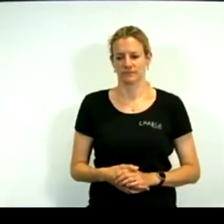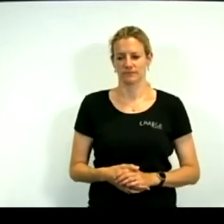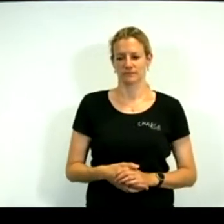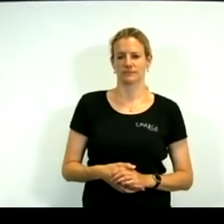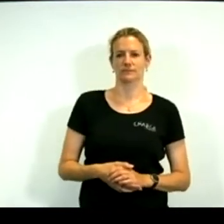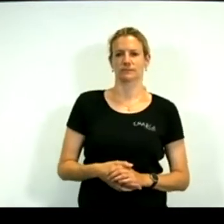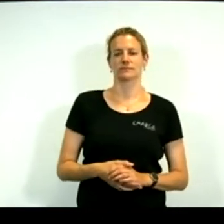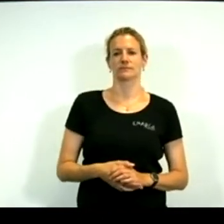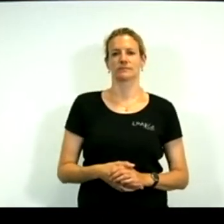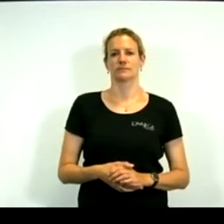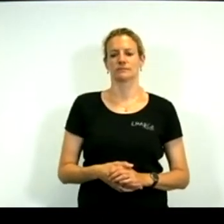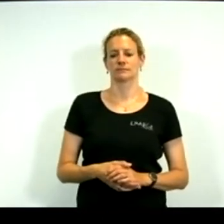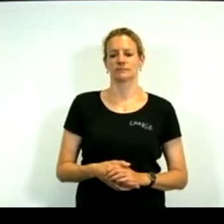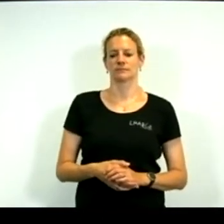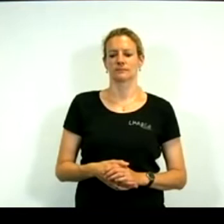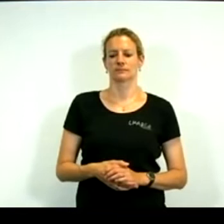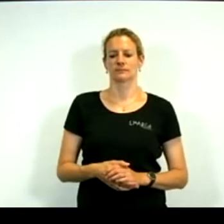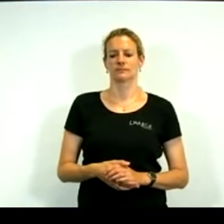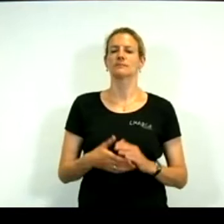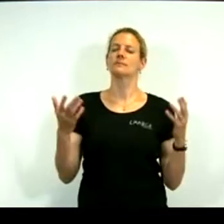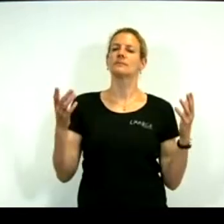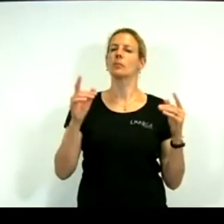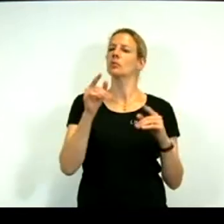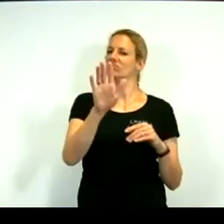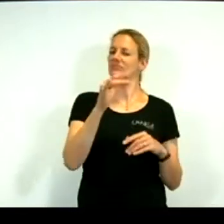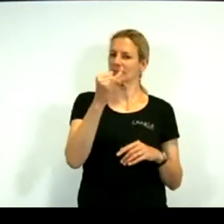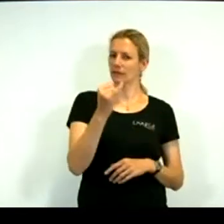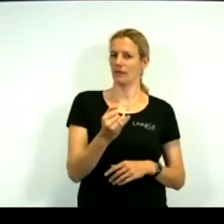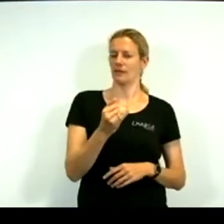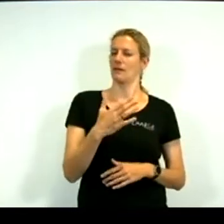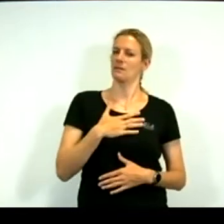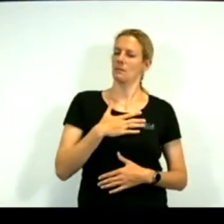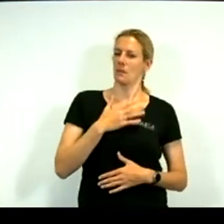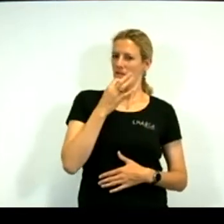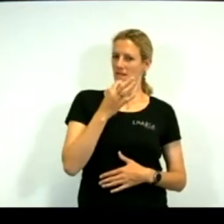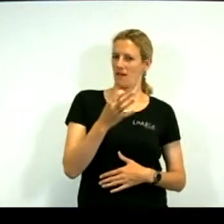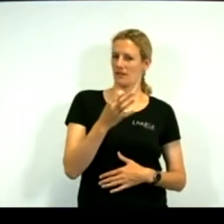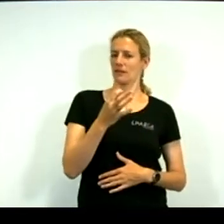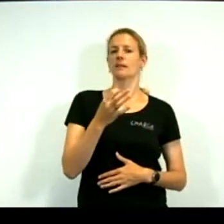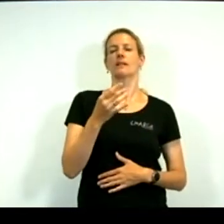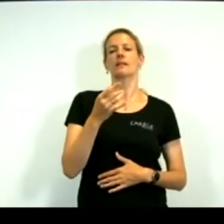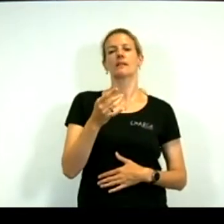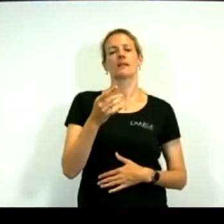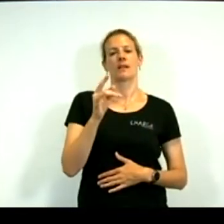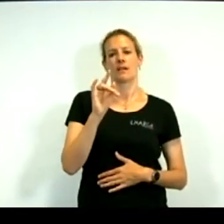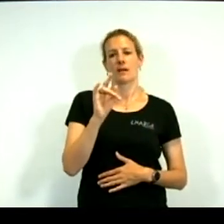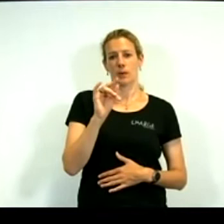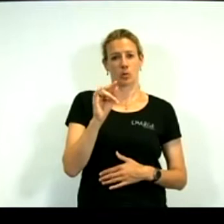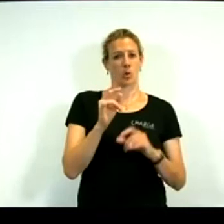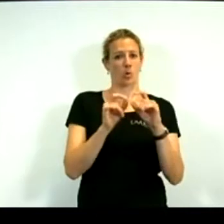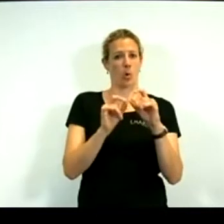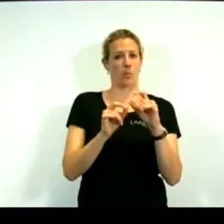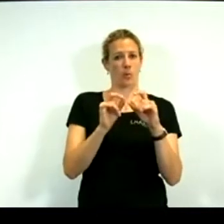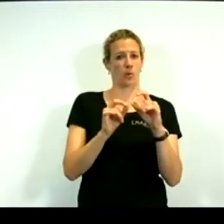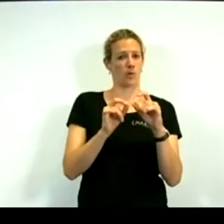the coloboma includes the optic disc, does it also include the macula? Because if it doesn't,